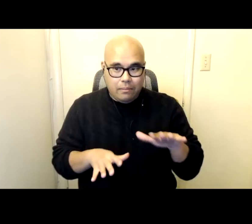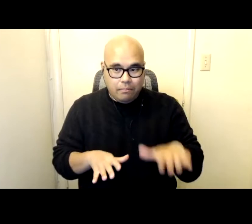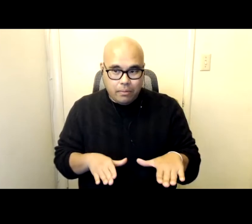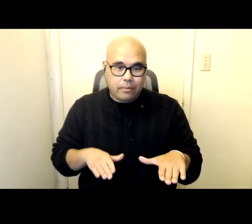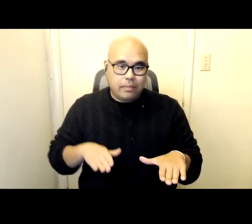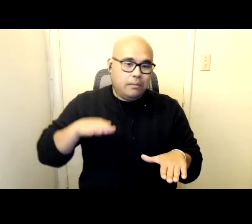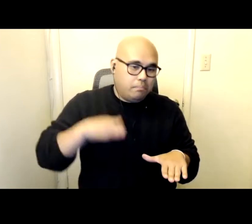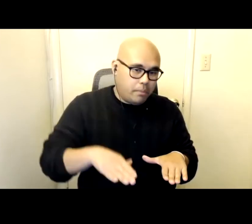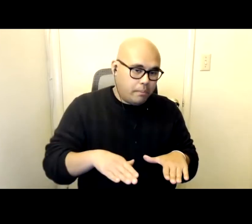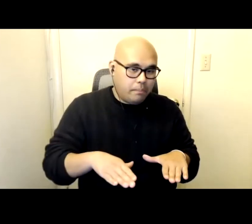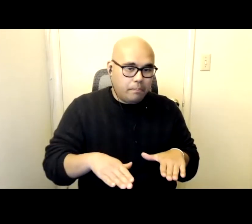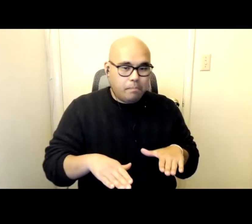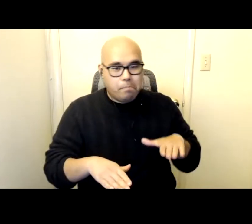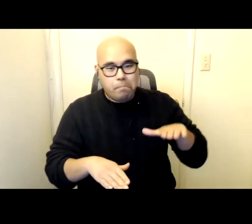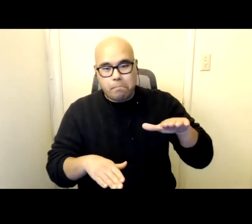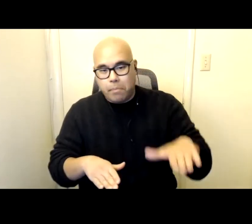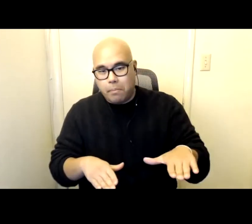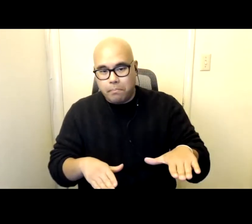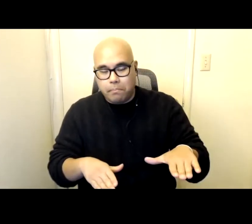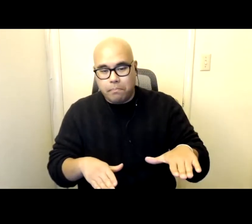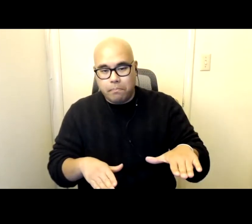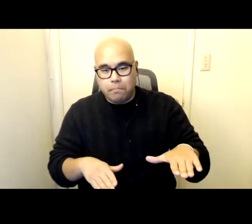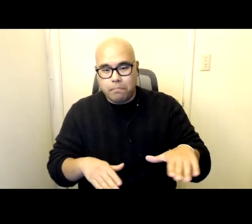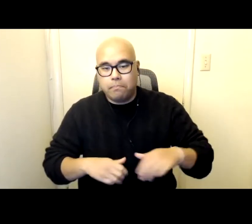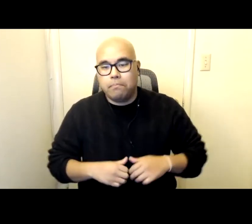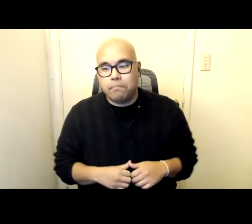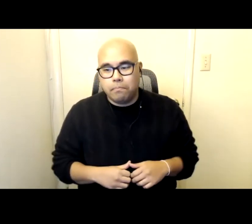Tap, tap, tap.